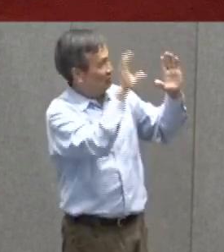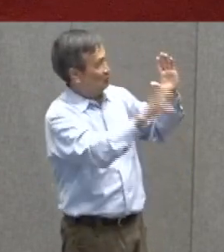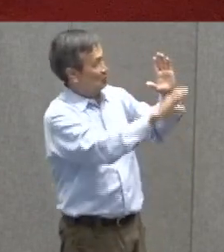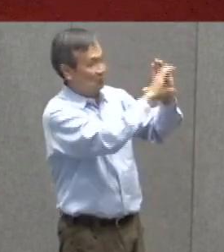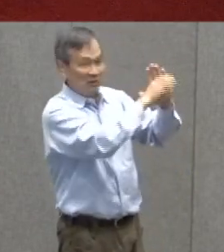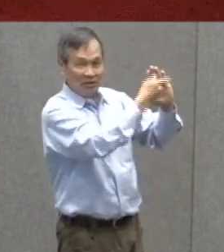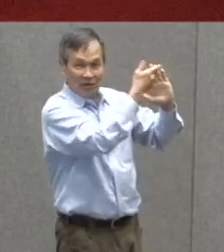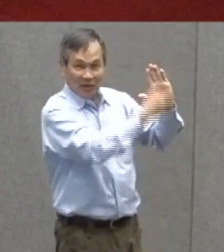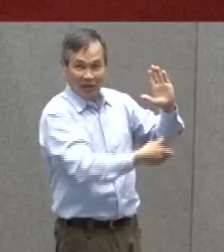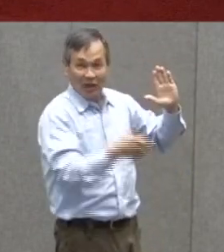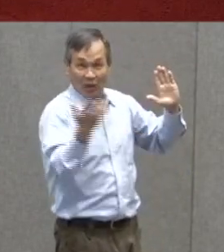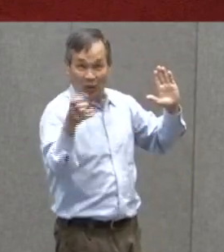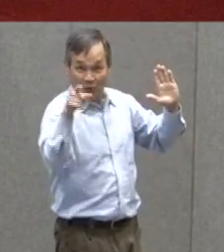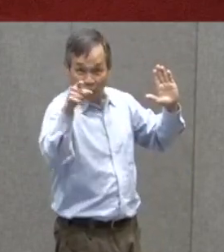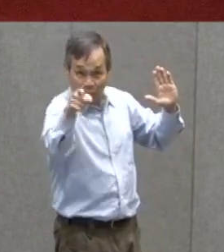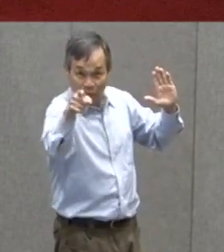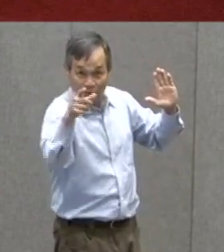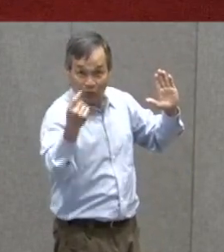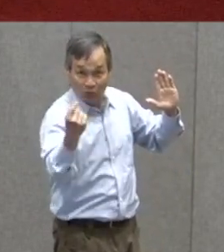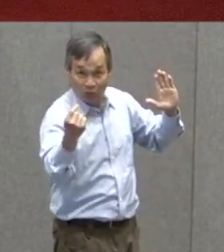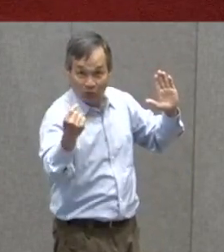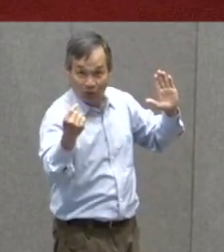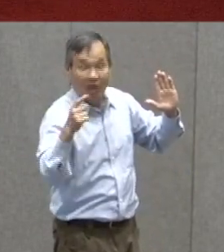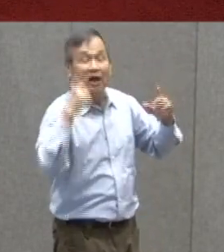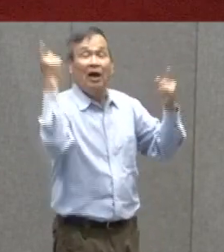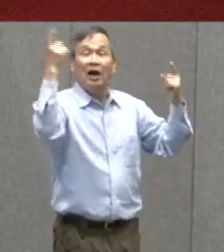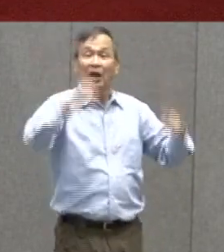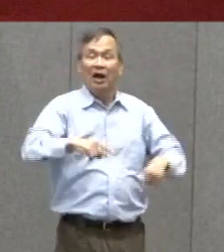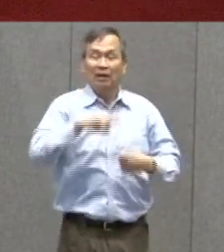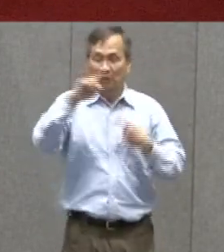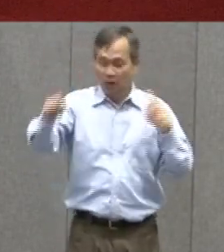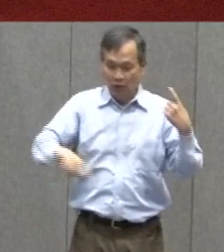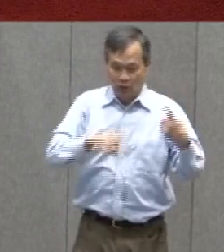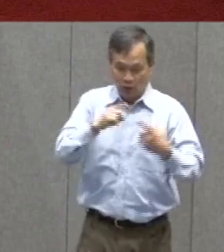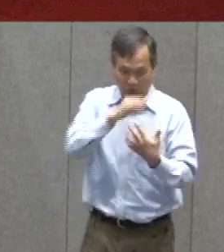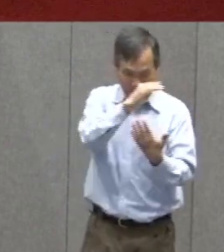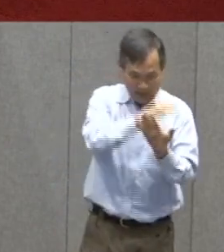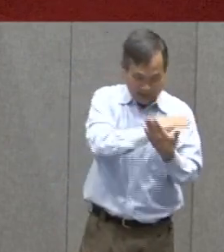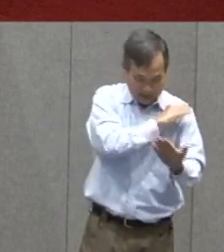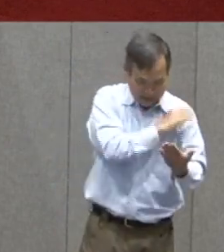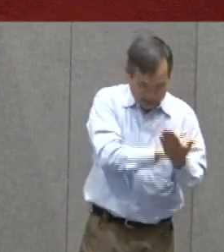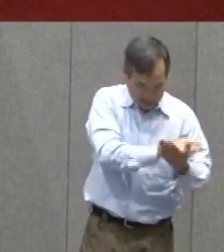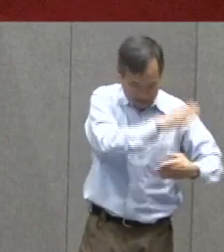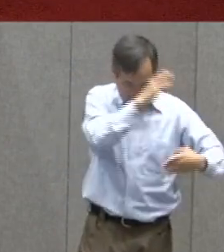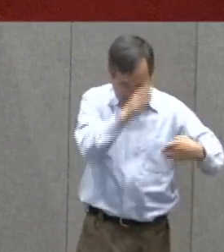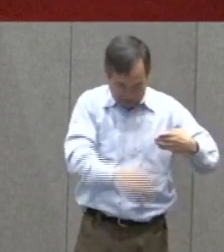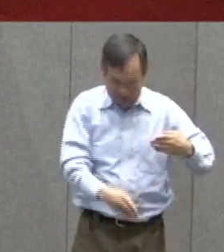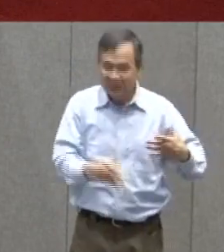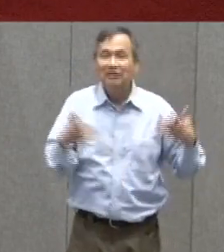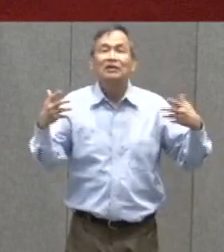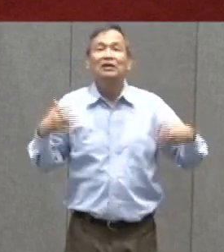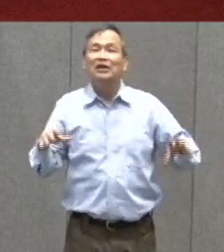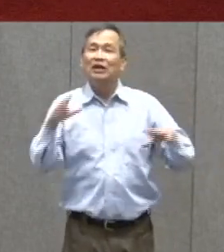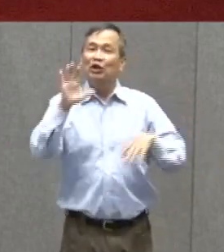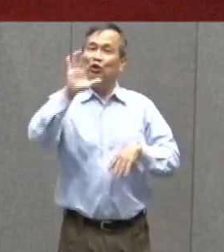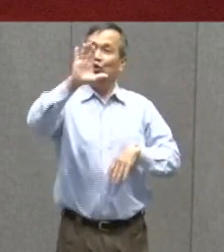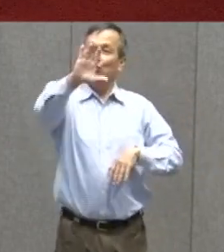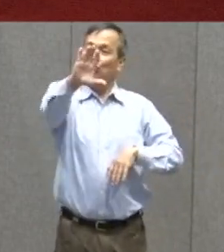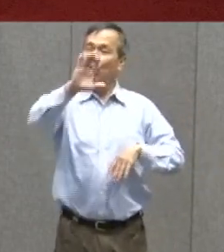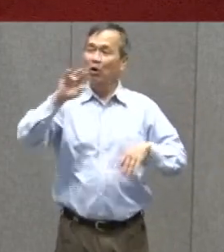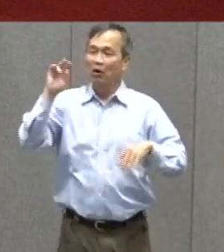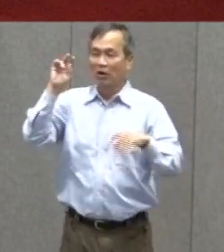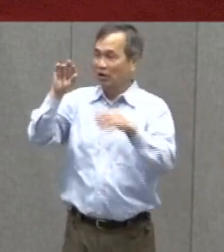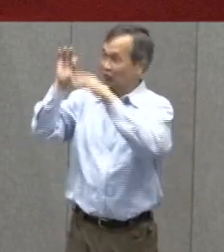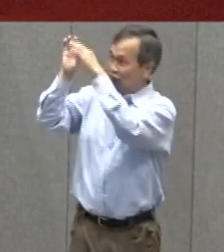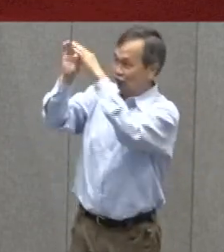And what I want you to do when we're done with this lesson is take those observations and share it